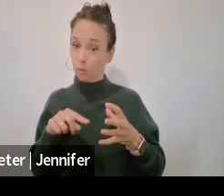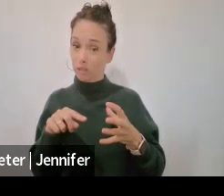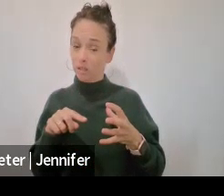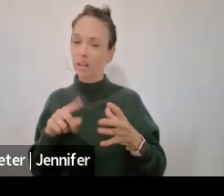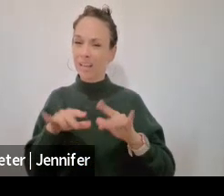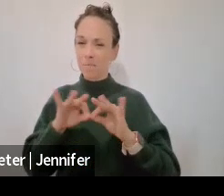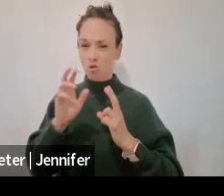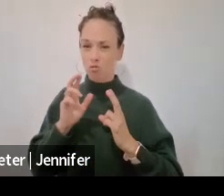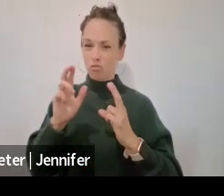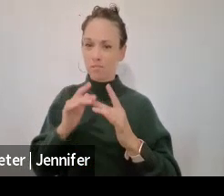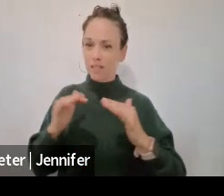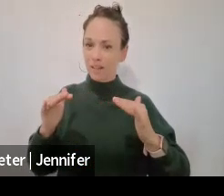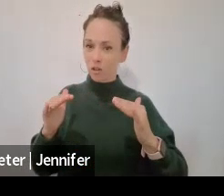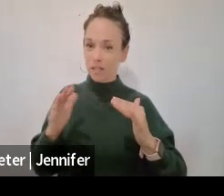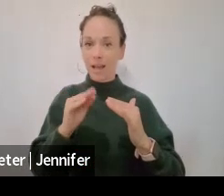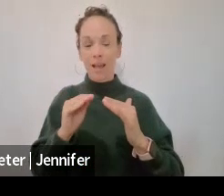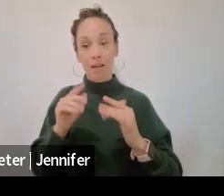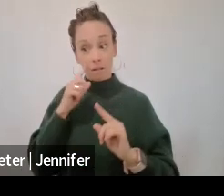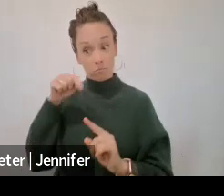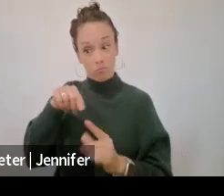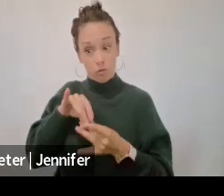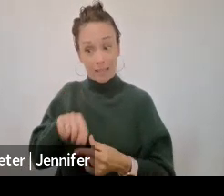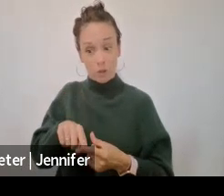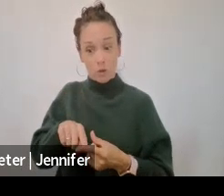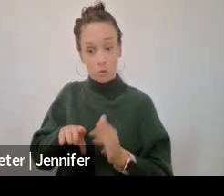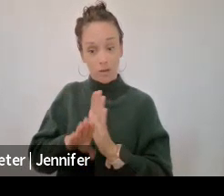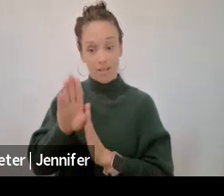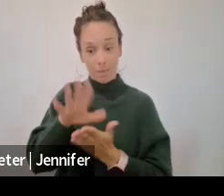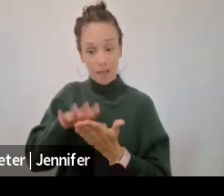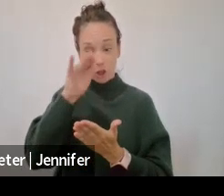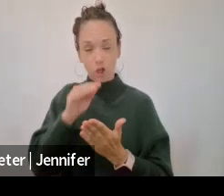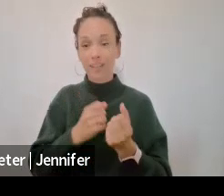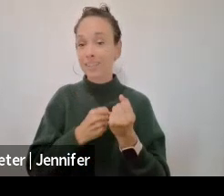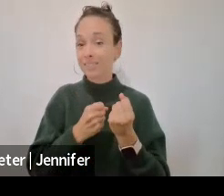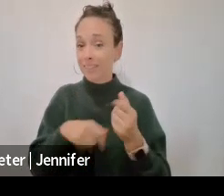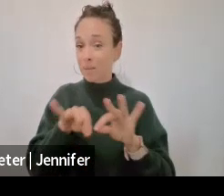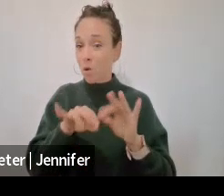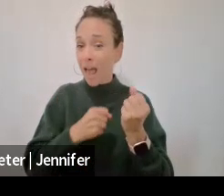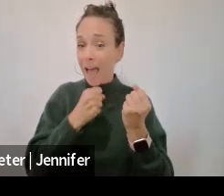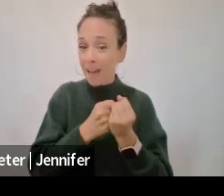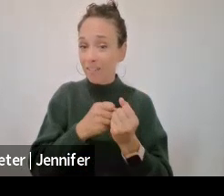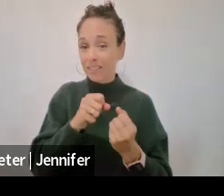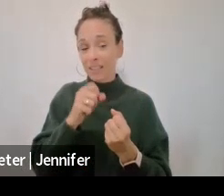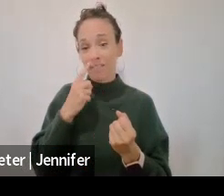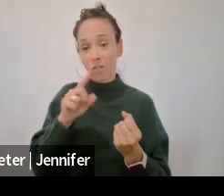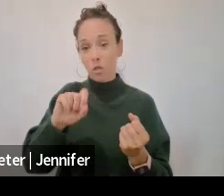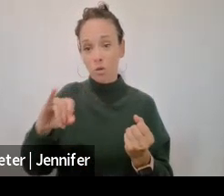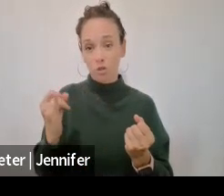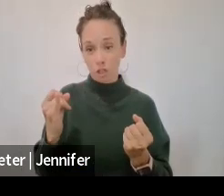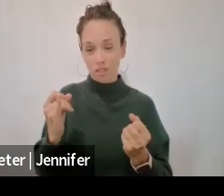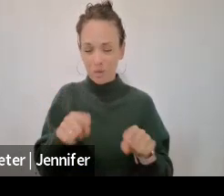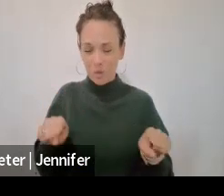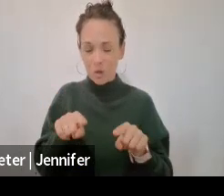for diversity in development and learning, and advocacy for social justice are obviously